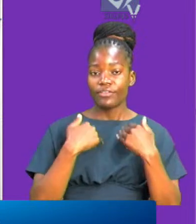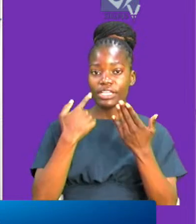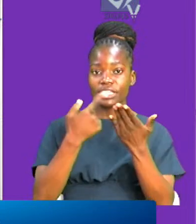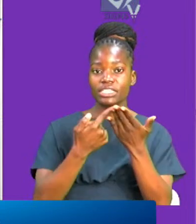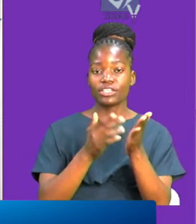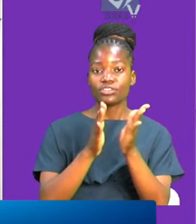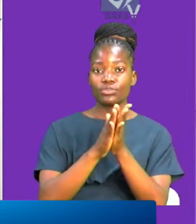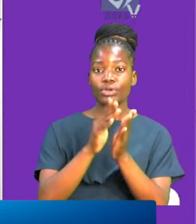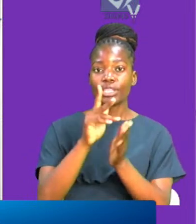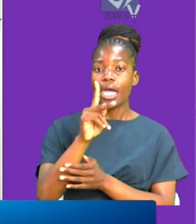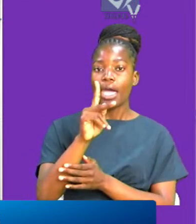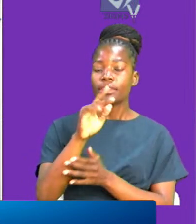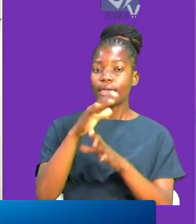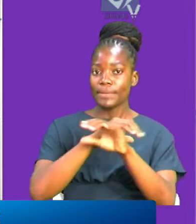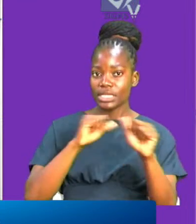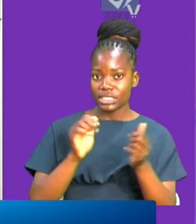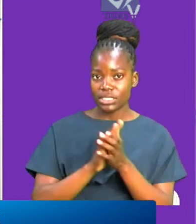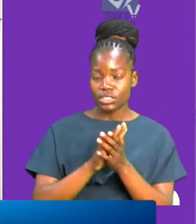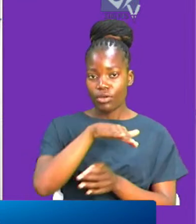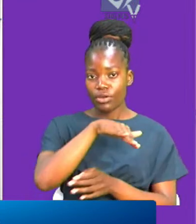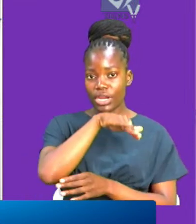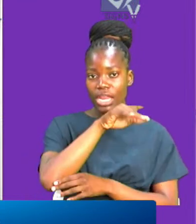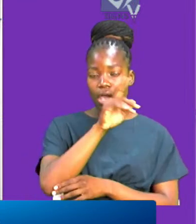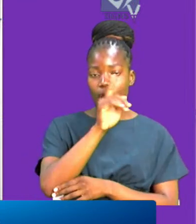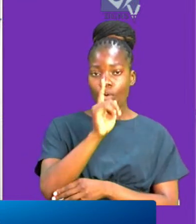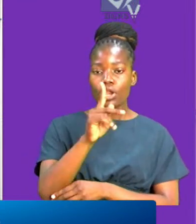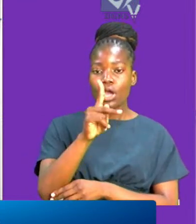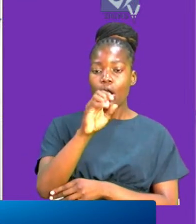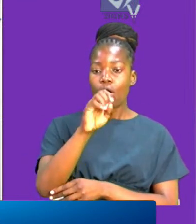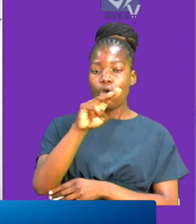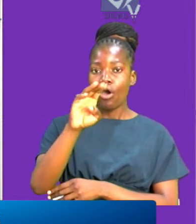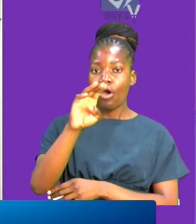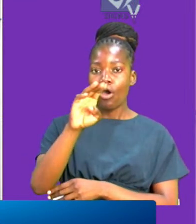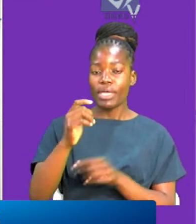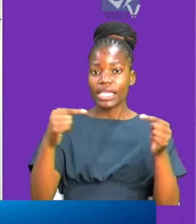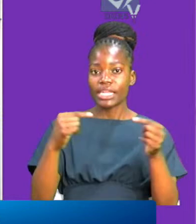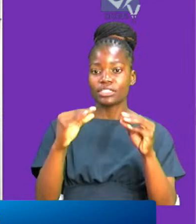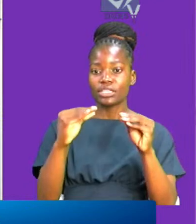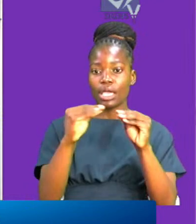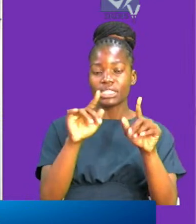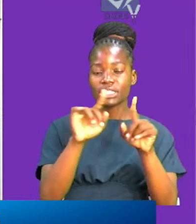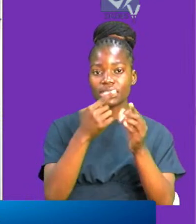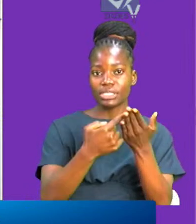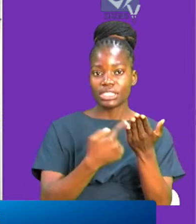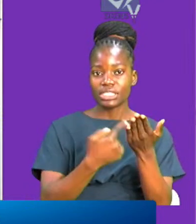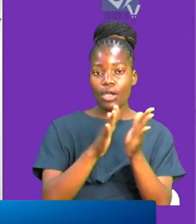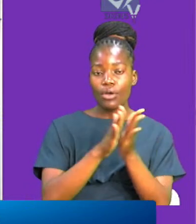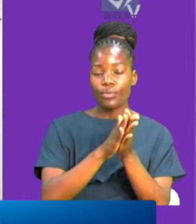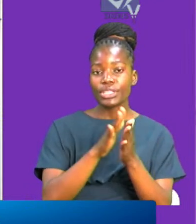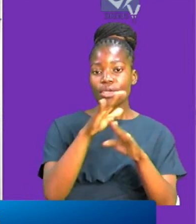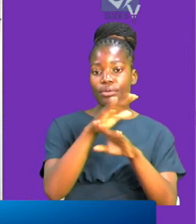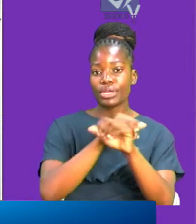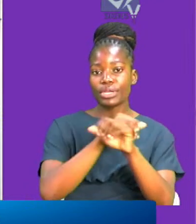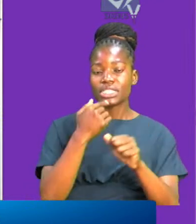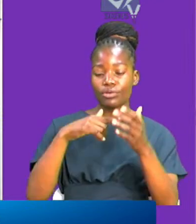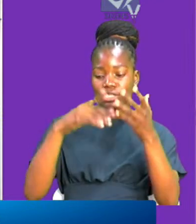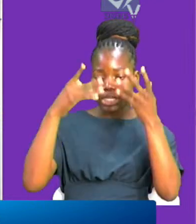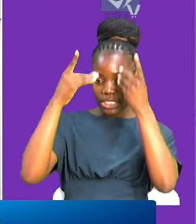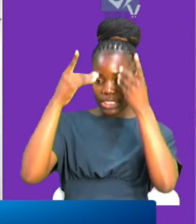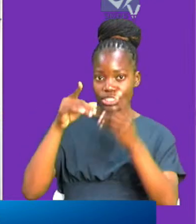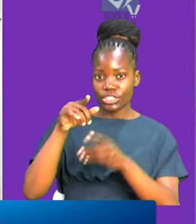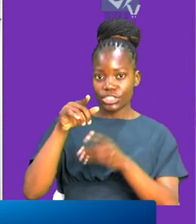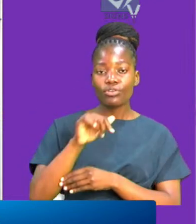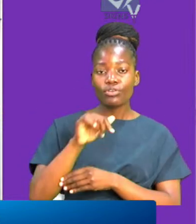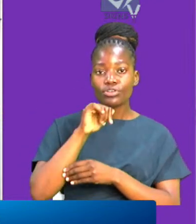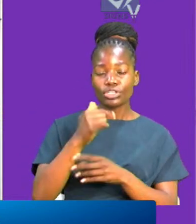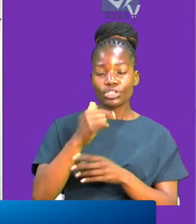leader Raila Odinga has warned Chief Justice Martha Koome against meeting and negotiating with the president, saying the move will not only